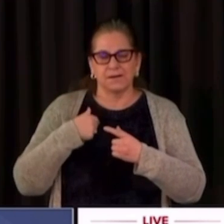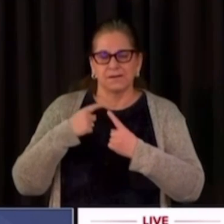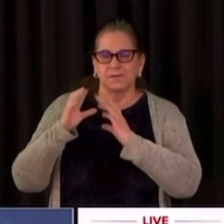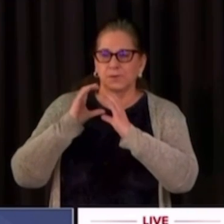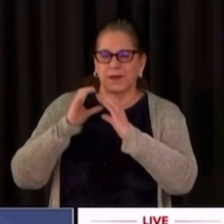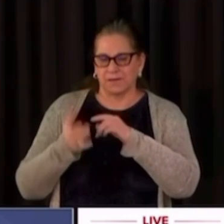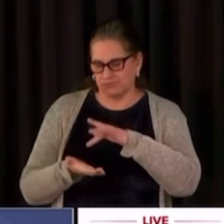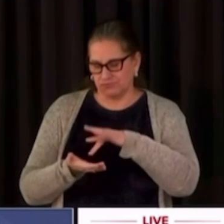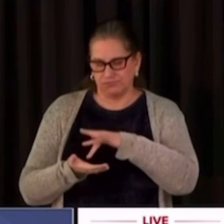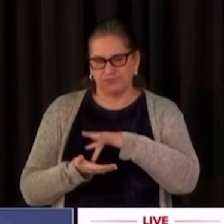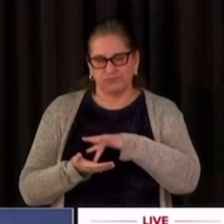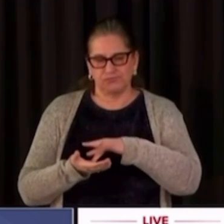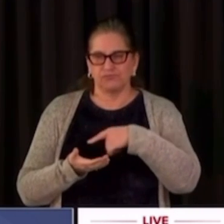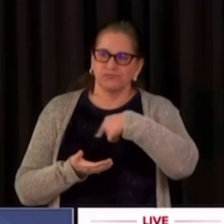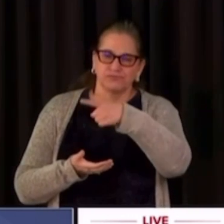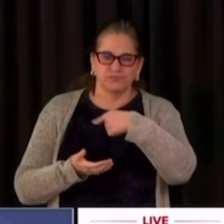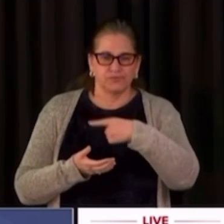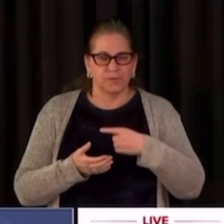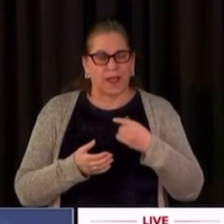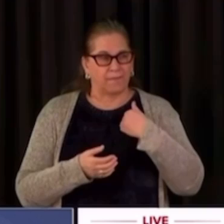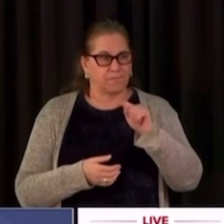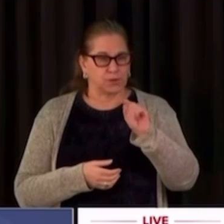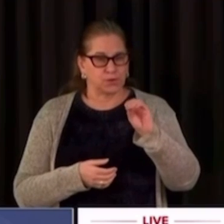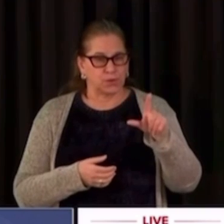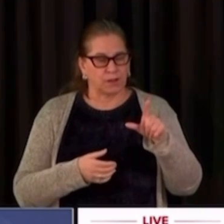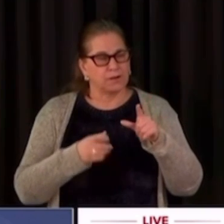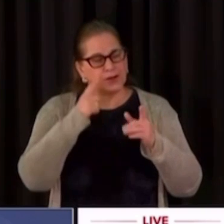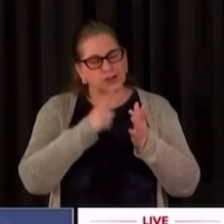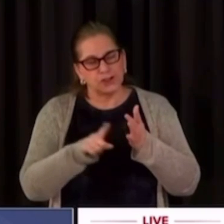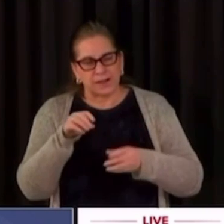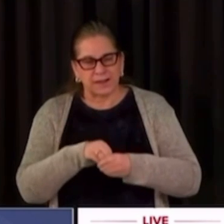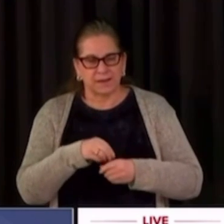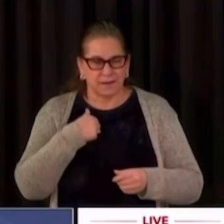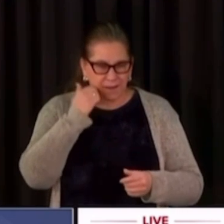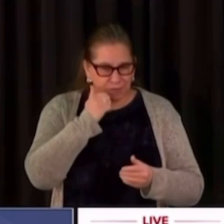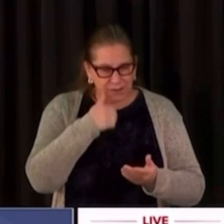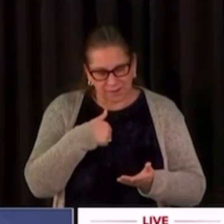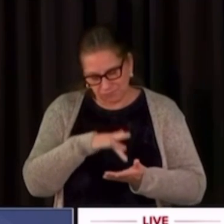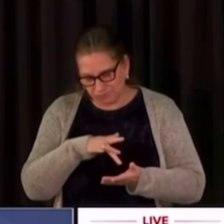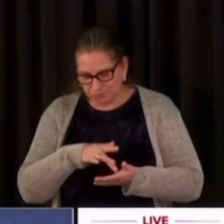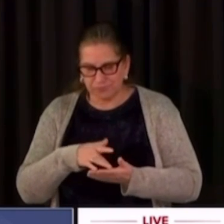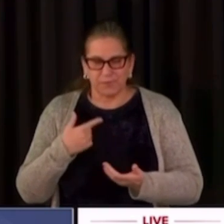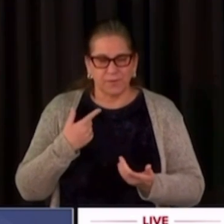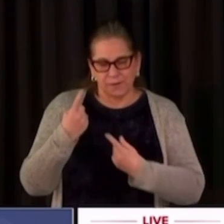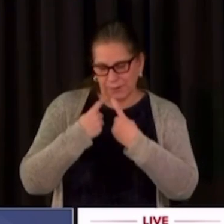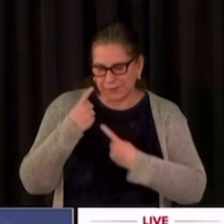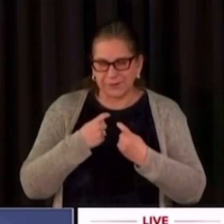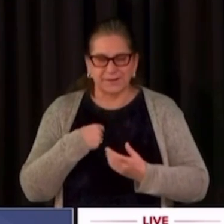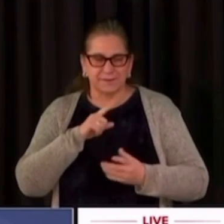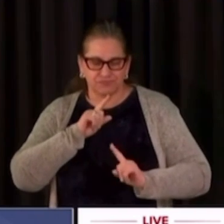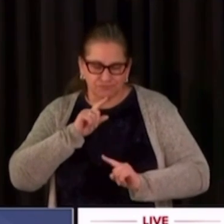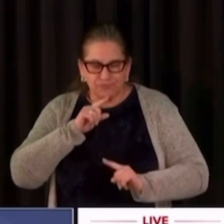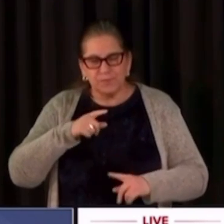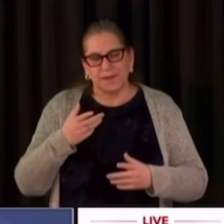helpful. It checks in with you every day during the first week of your first dose of the vaccine, and then weekly after that.